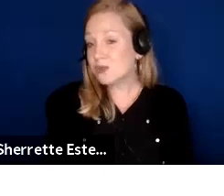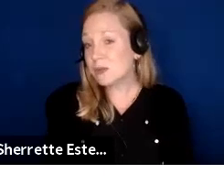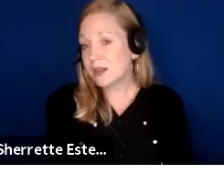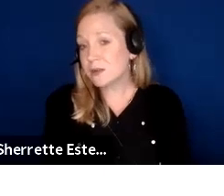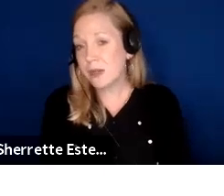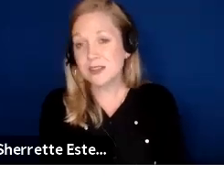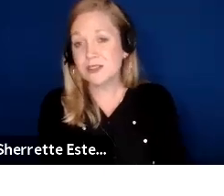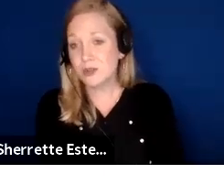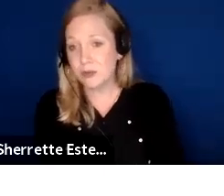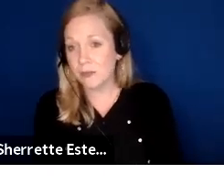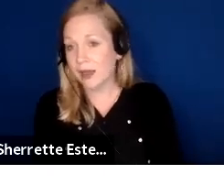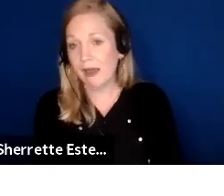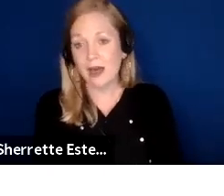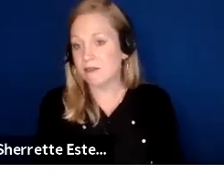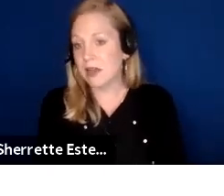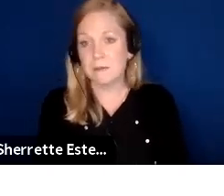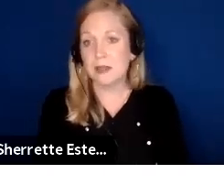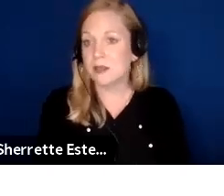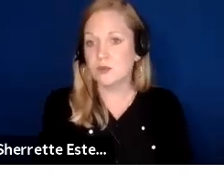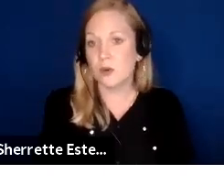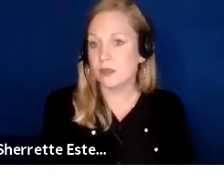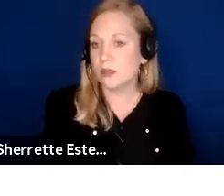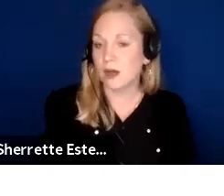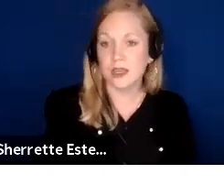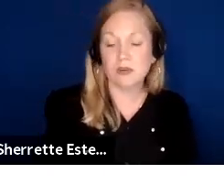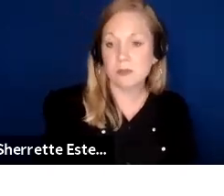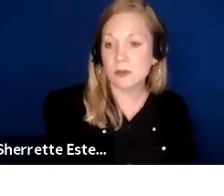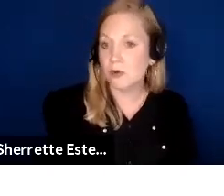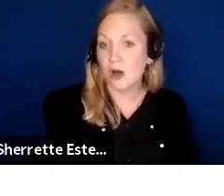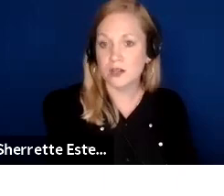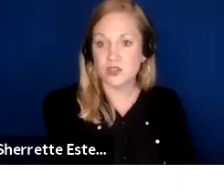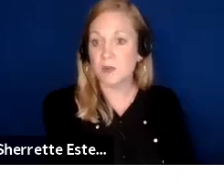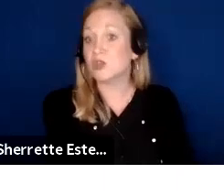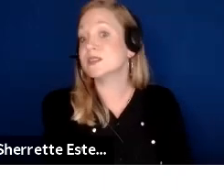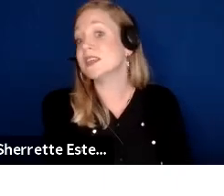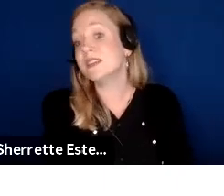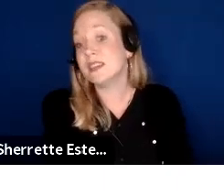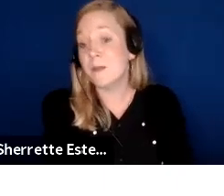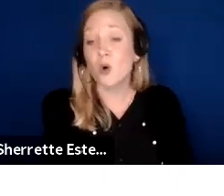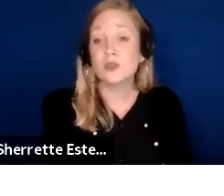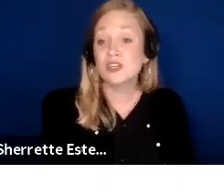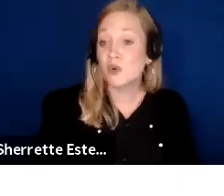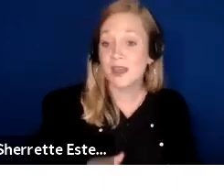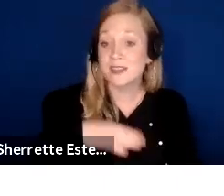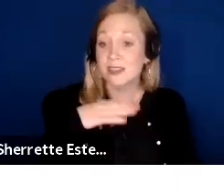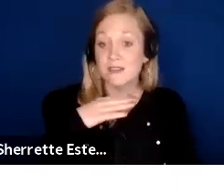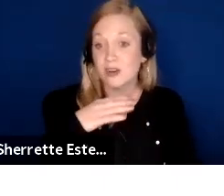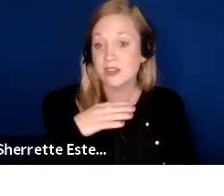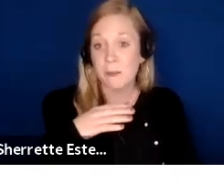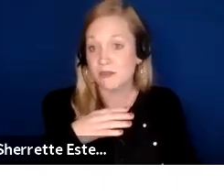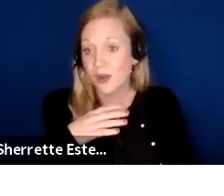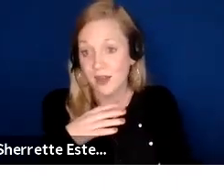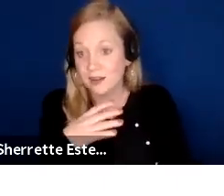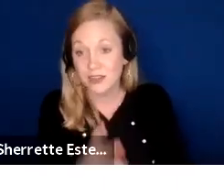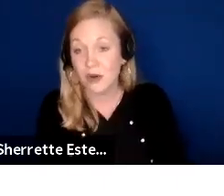That also applies to Zoom. I have meetings with hearing people on Zoom, and you see them only showcasing the very